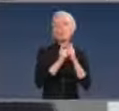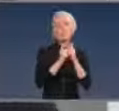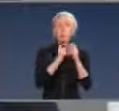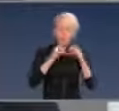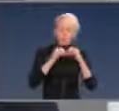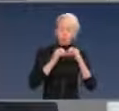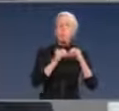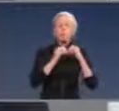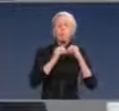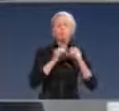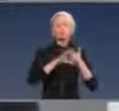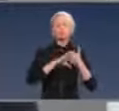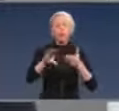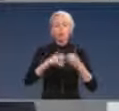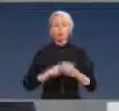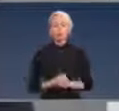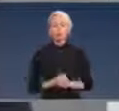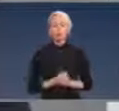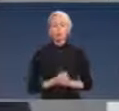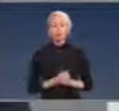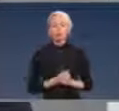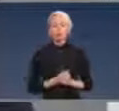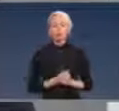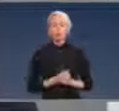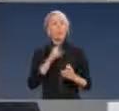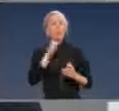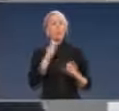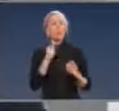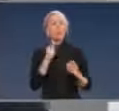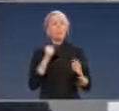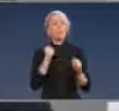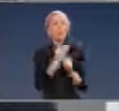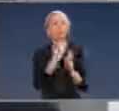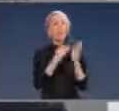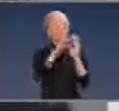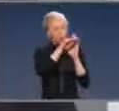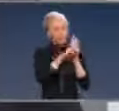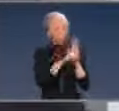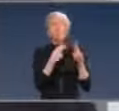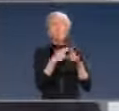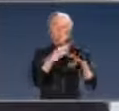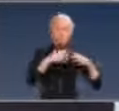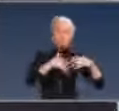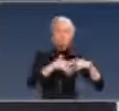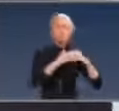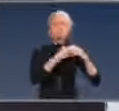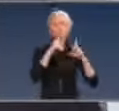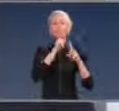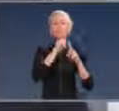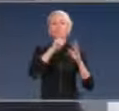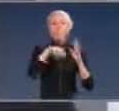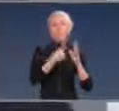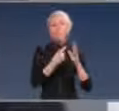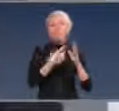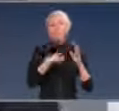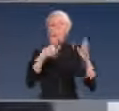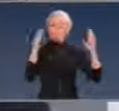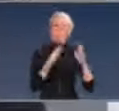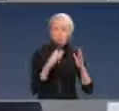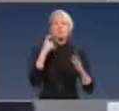projects agreed for streamlined approvals processes to get these happening as soon as possible. It was also agreed amongst all the states